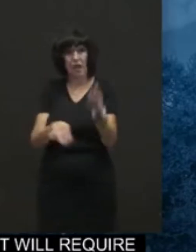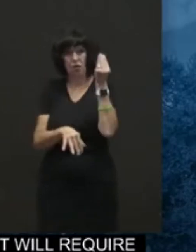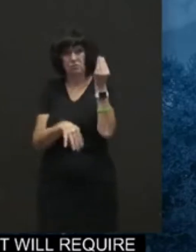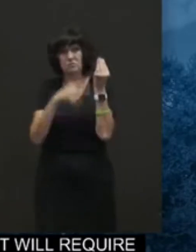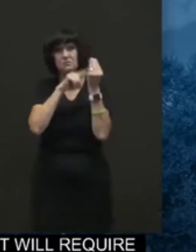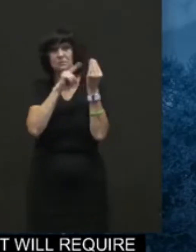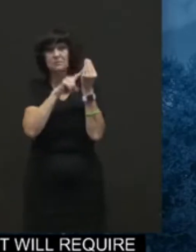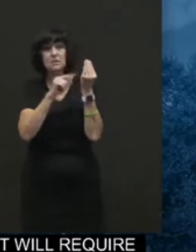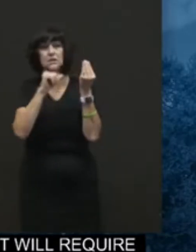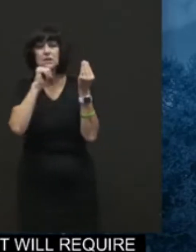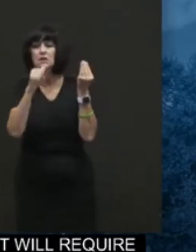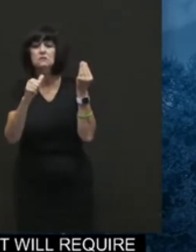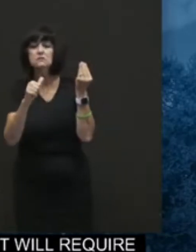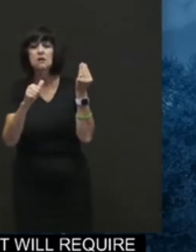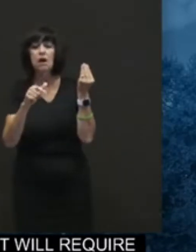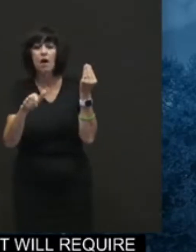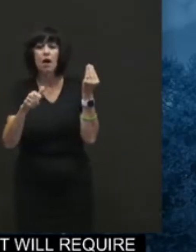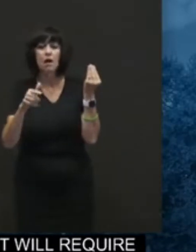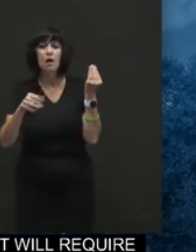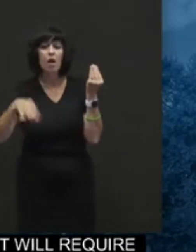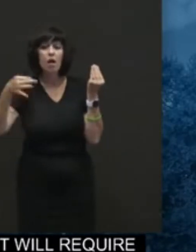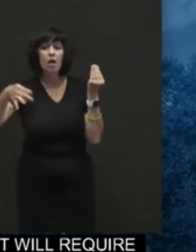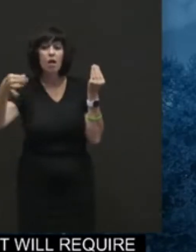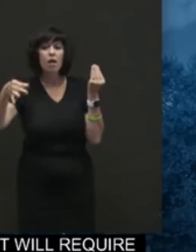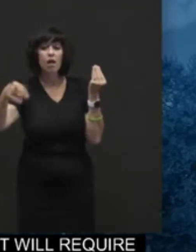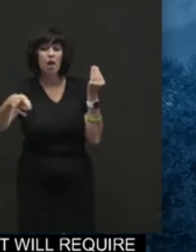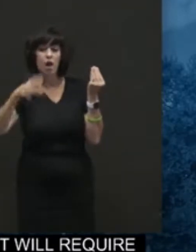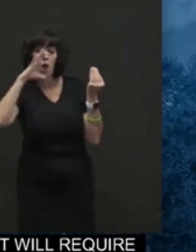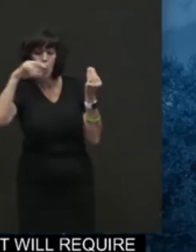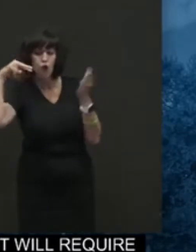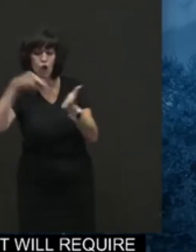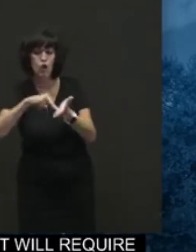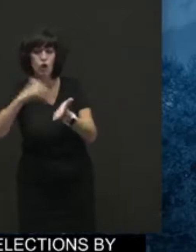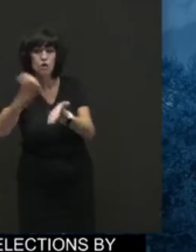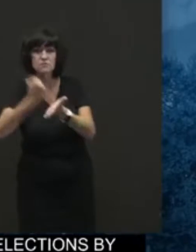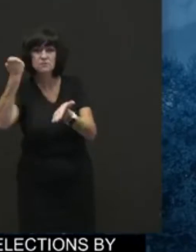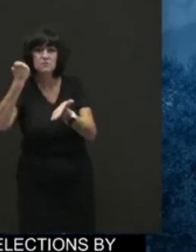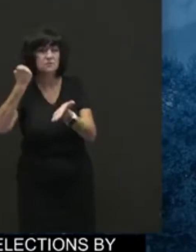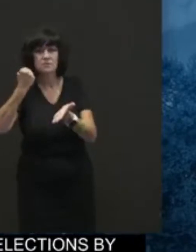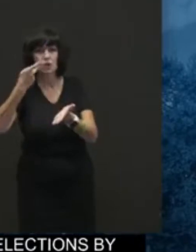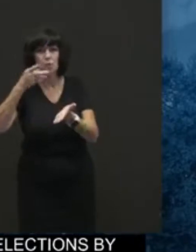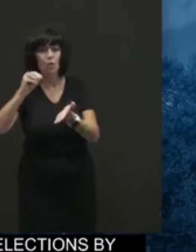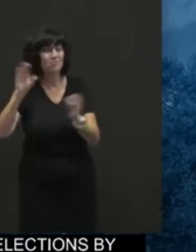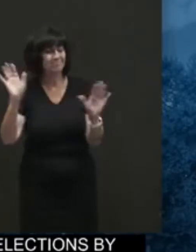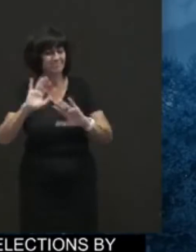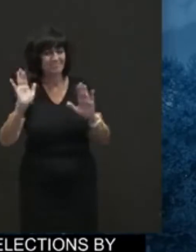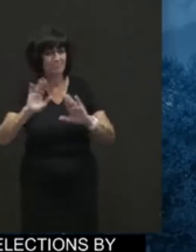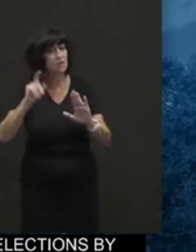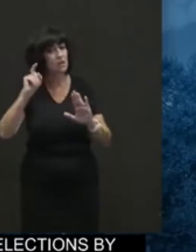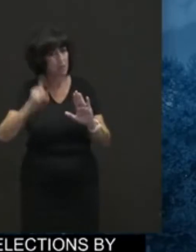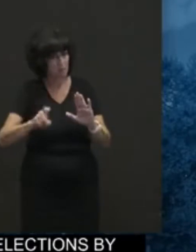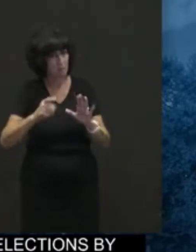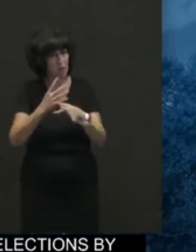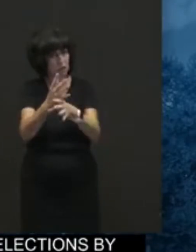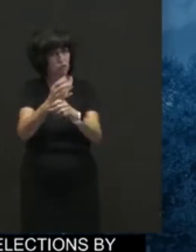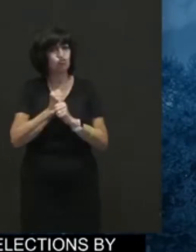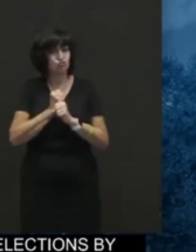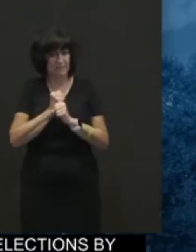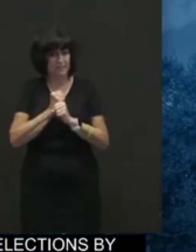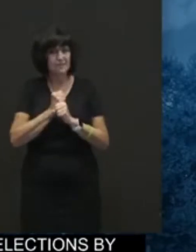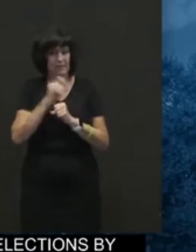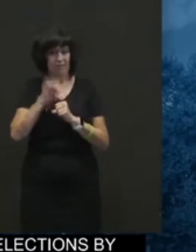Elections by the time the closing of the polls on Election Day, so 8 o'clock on Election